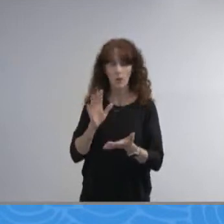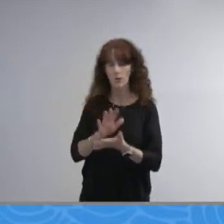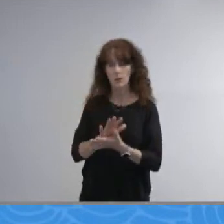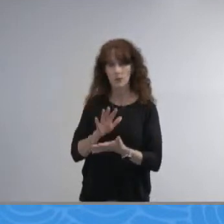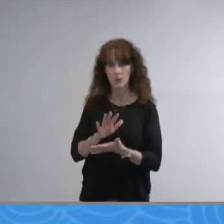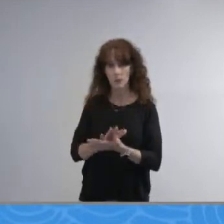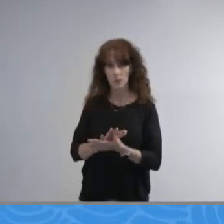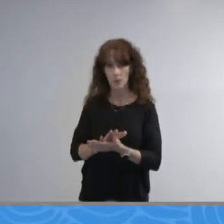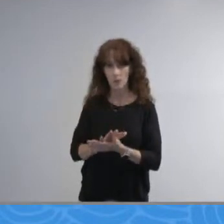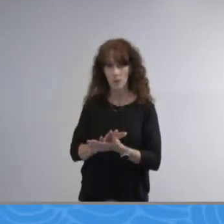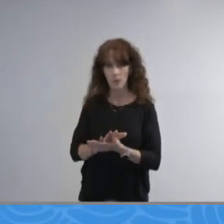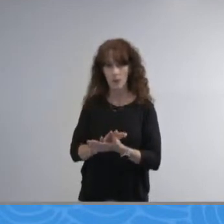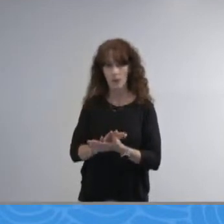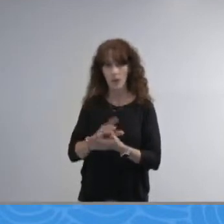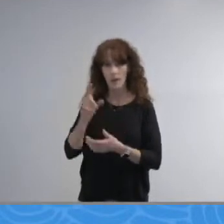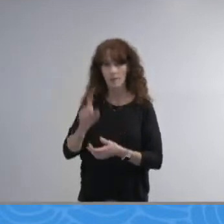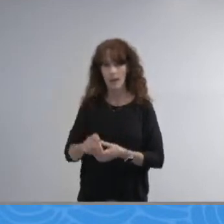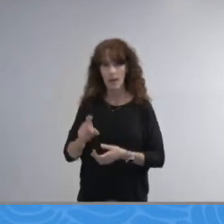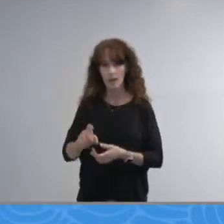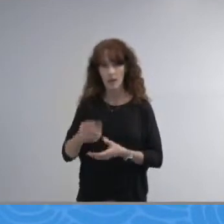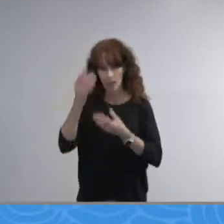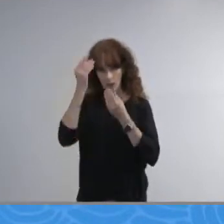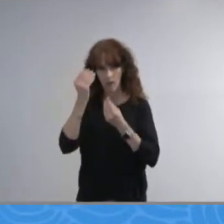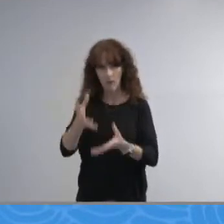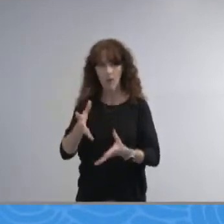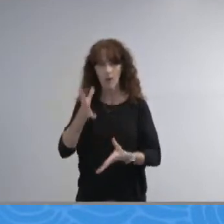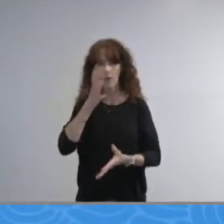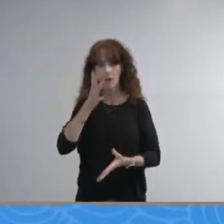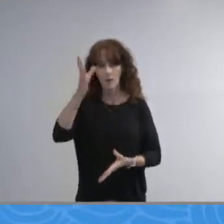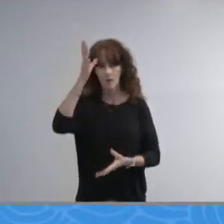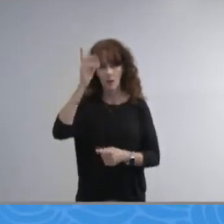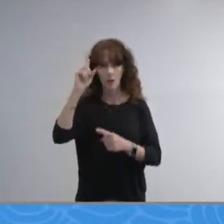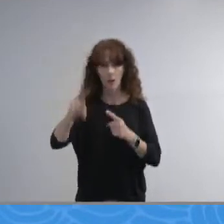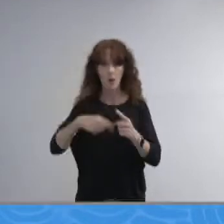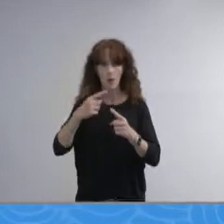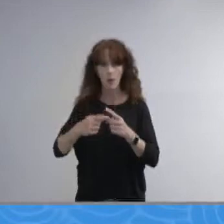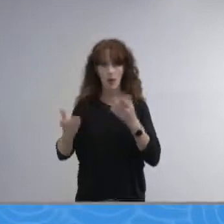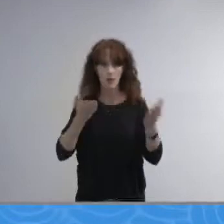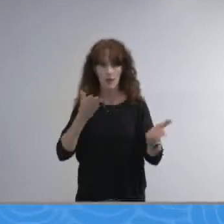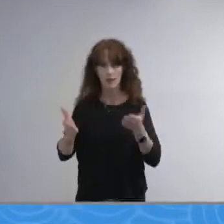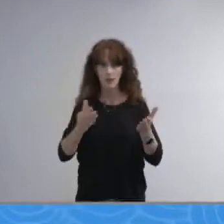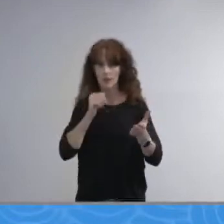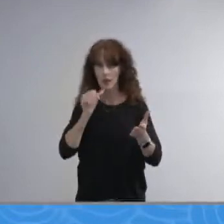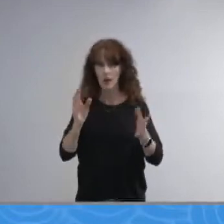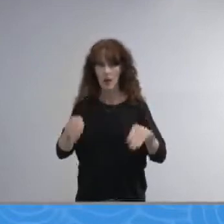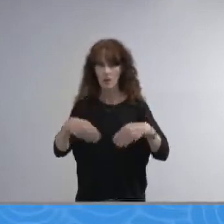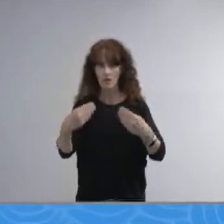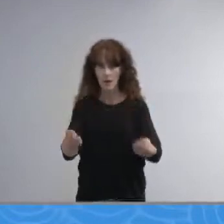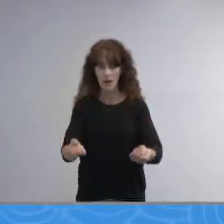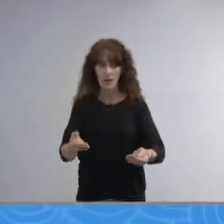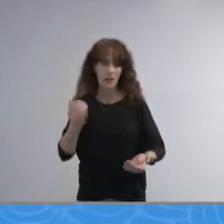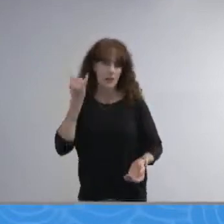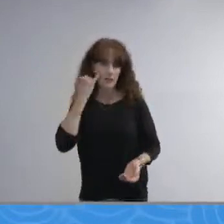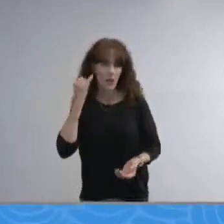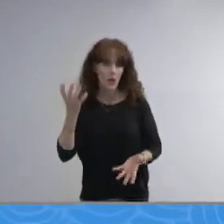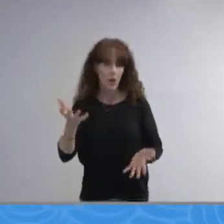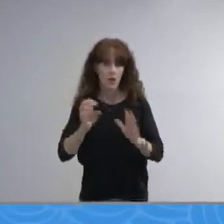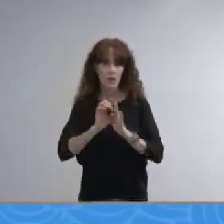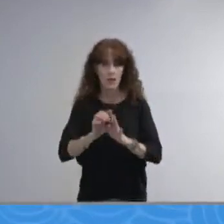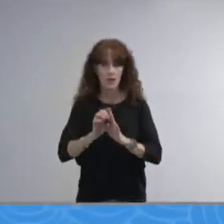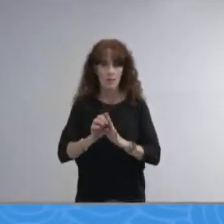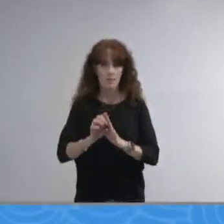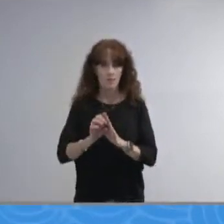school is mandated to inform the parent when the services are not being provided? Like, I think we had an example